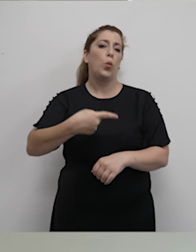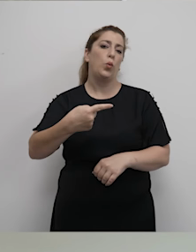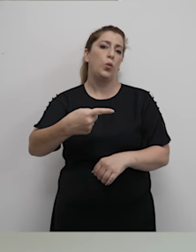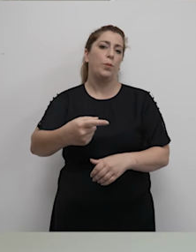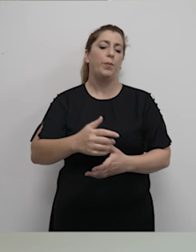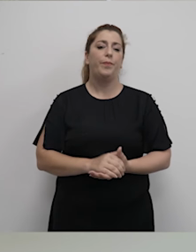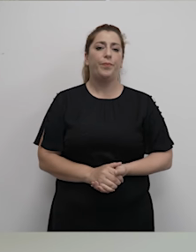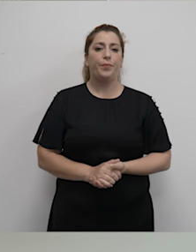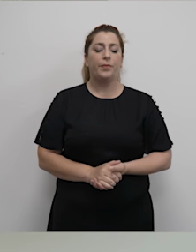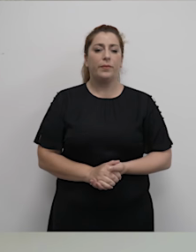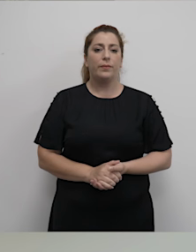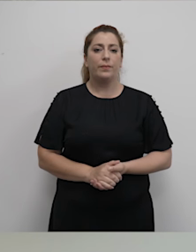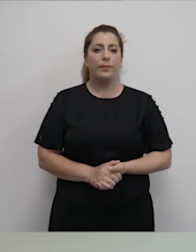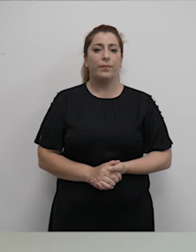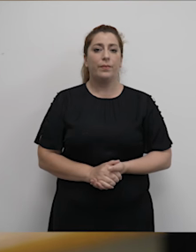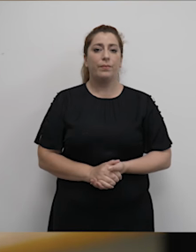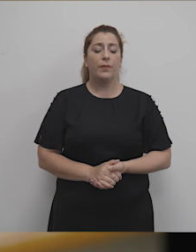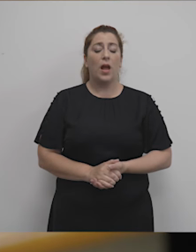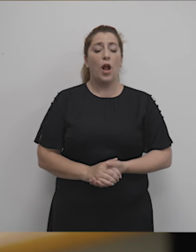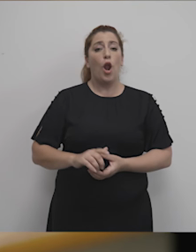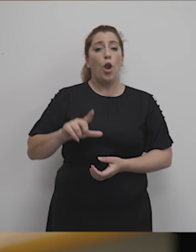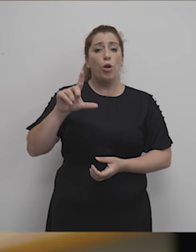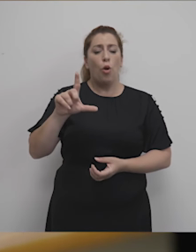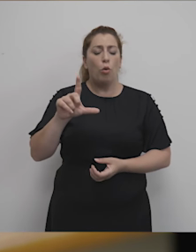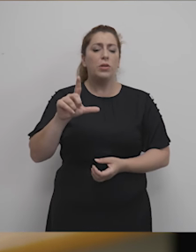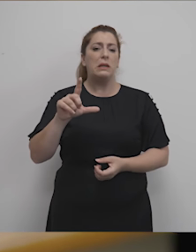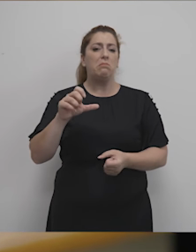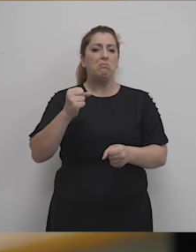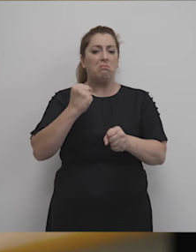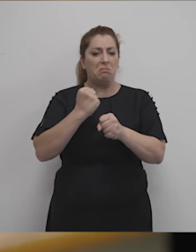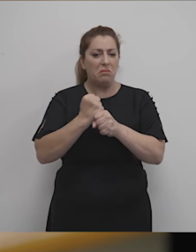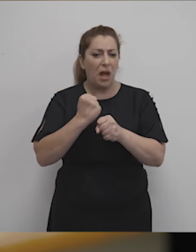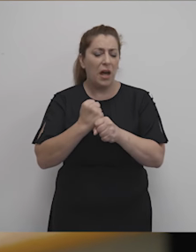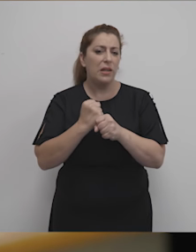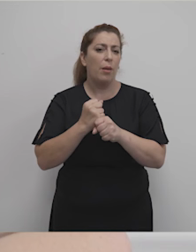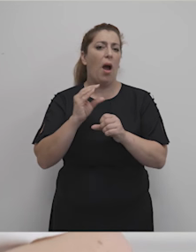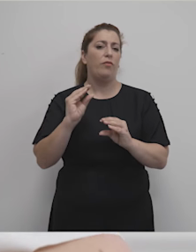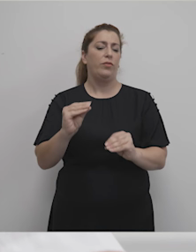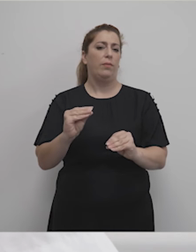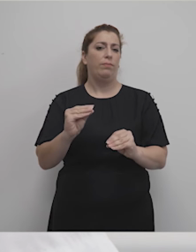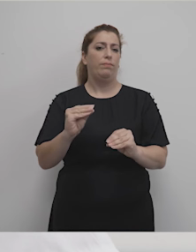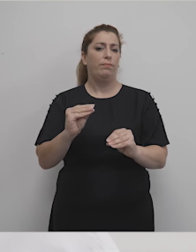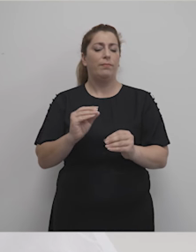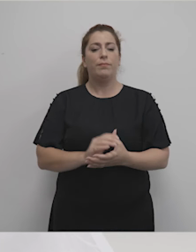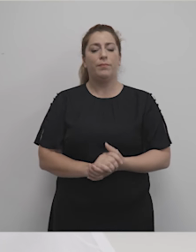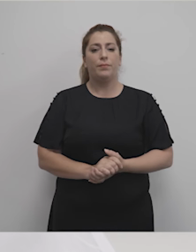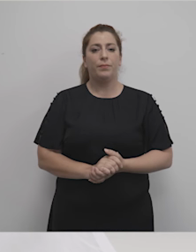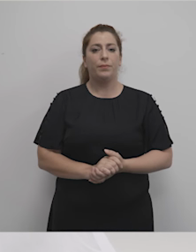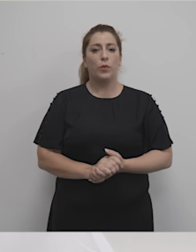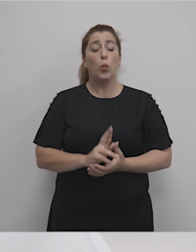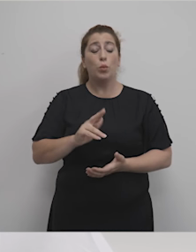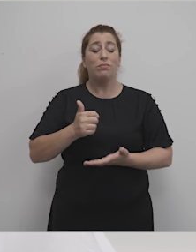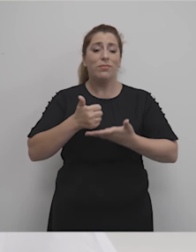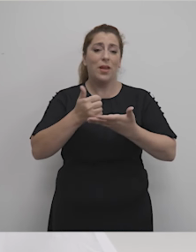Lourdes hija persuna li tagħti kontribut li huwa sinifikanti fuq ix-xogħol.